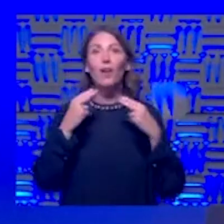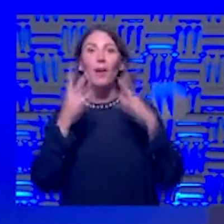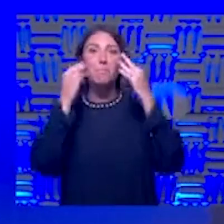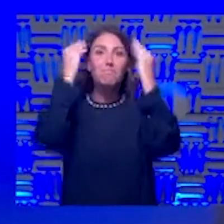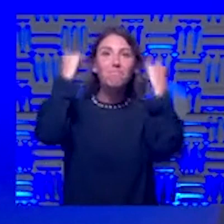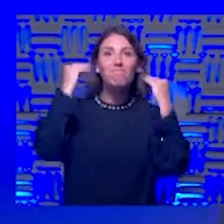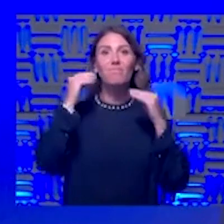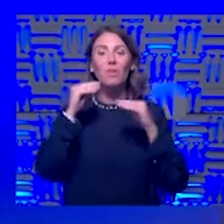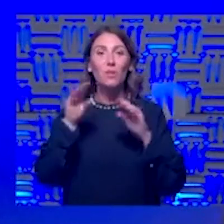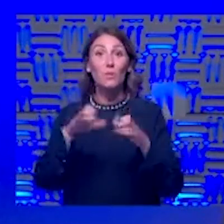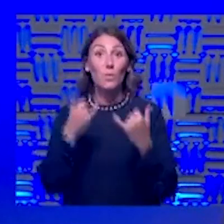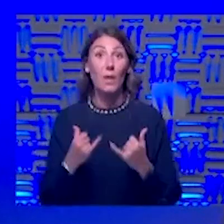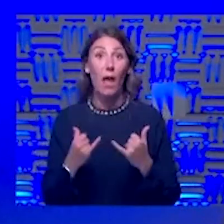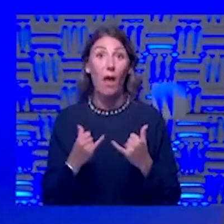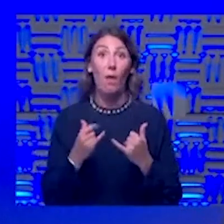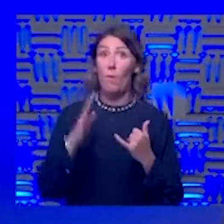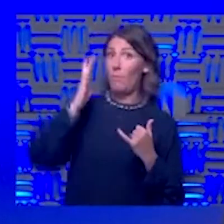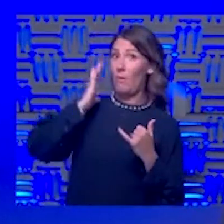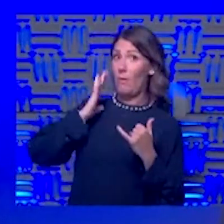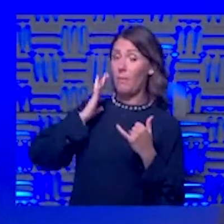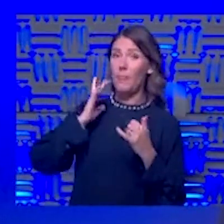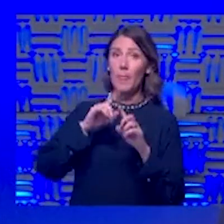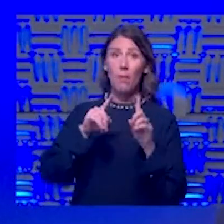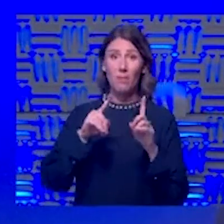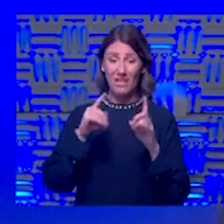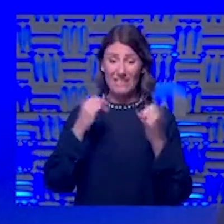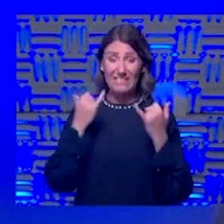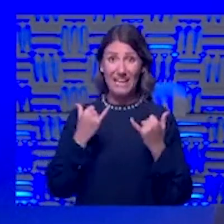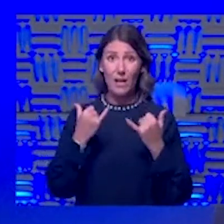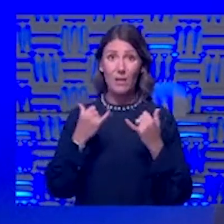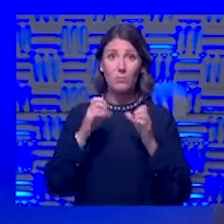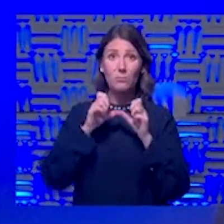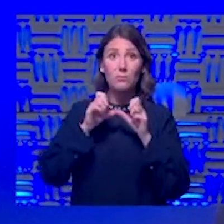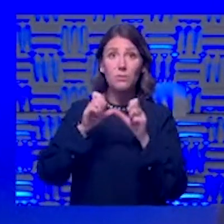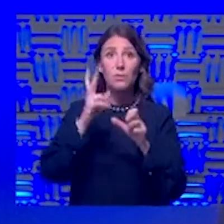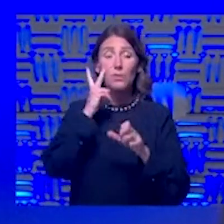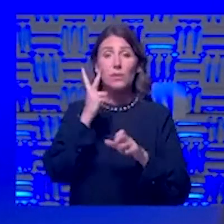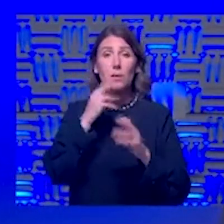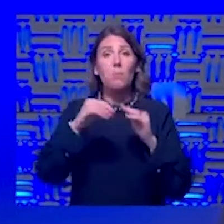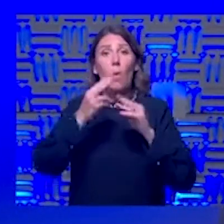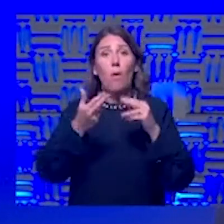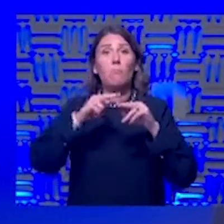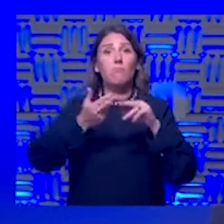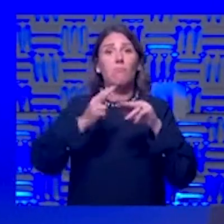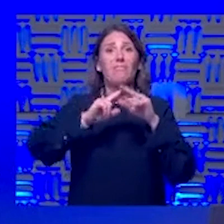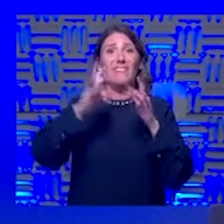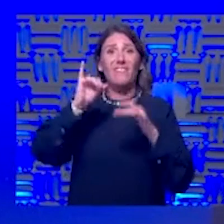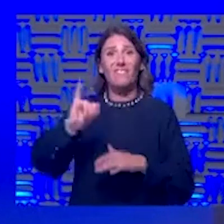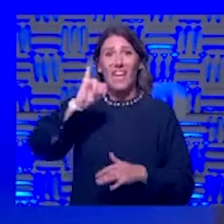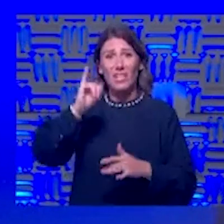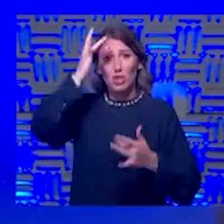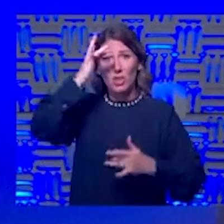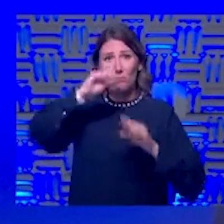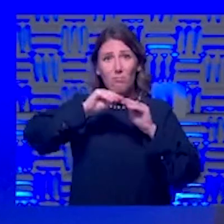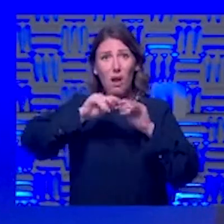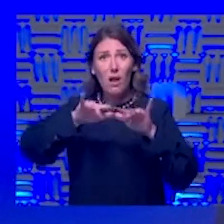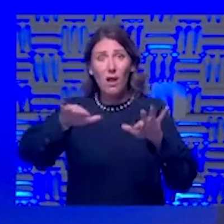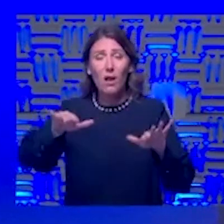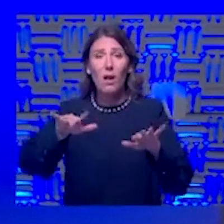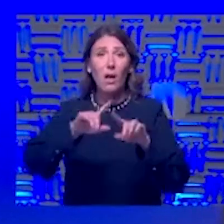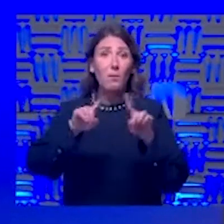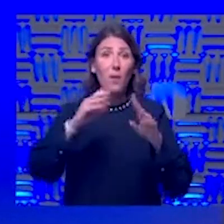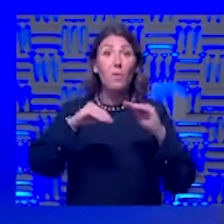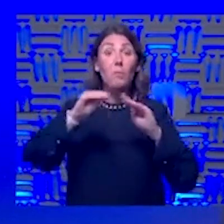We've continued to see a lot of infection around the nation. And I think as we move more into this, also communities are going to be